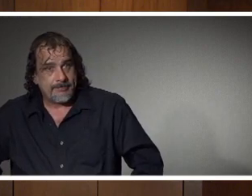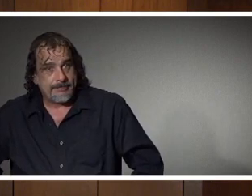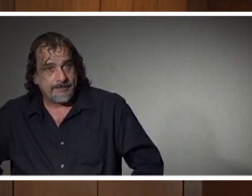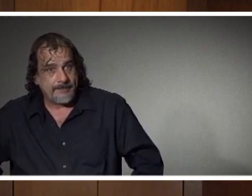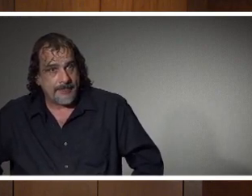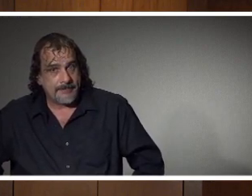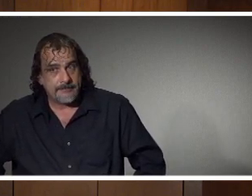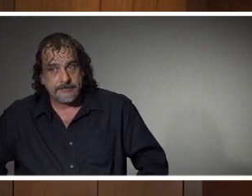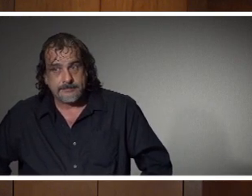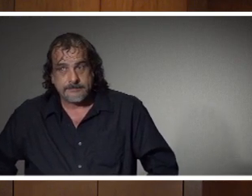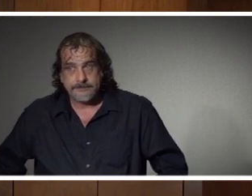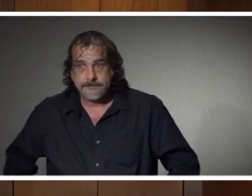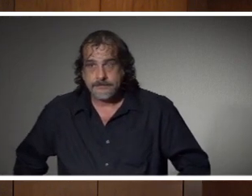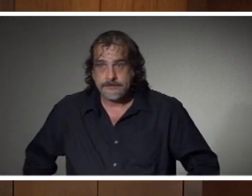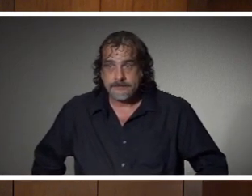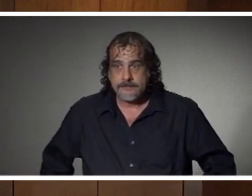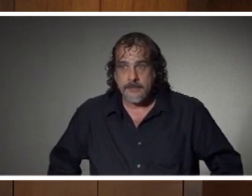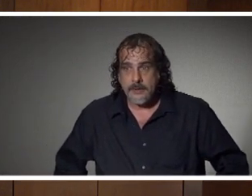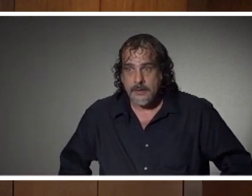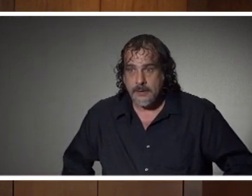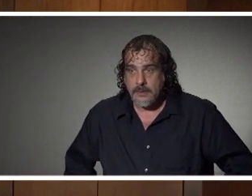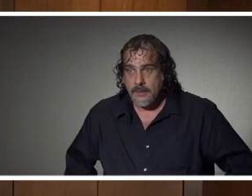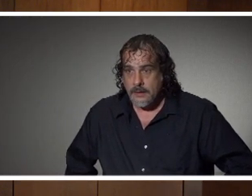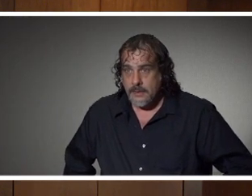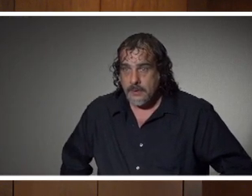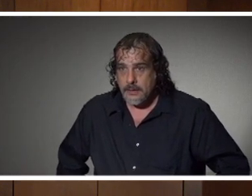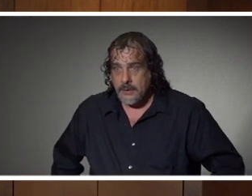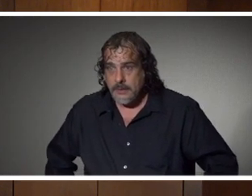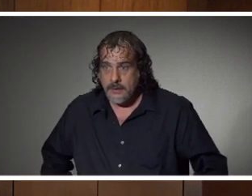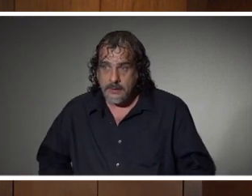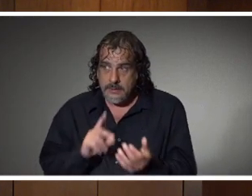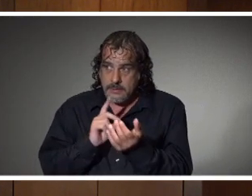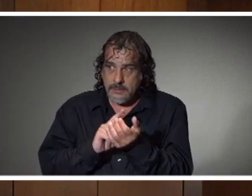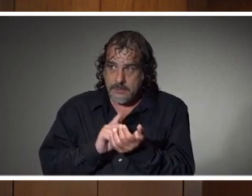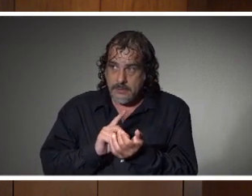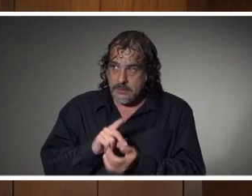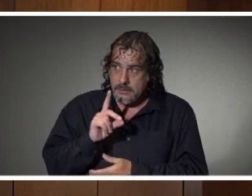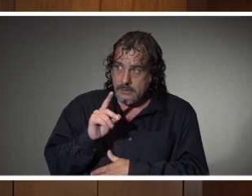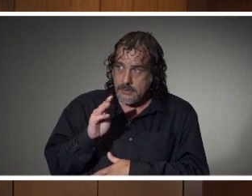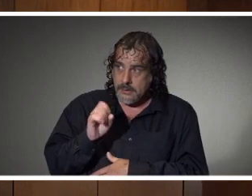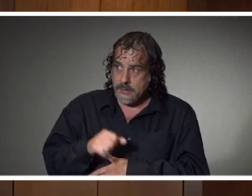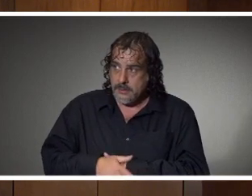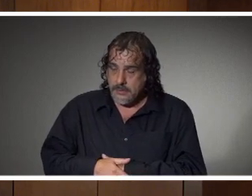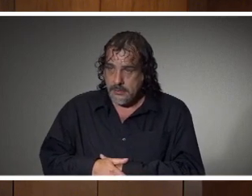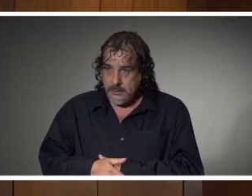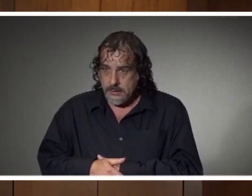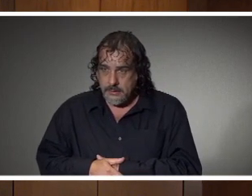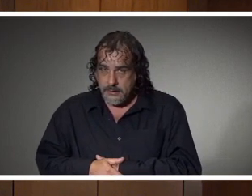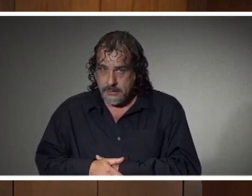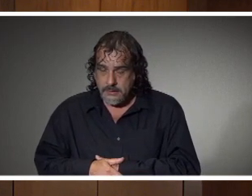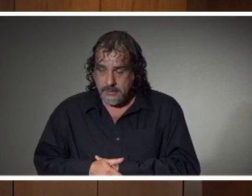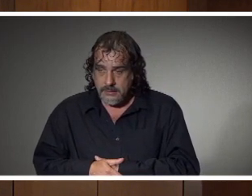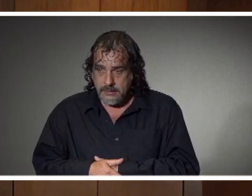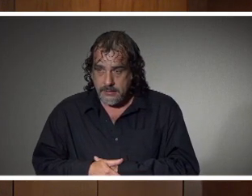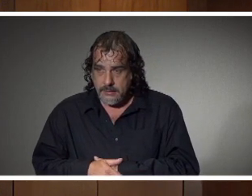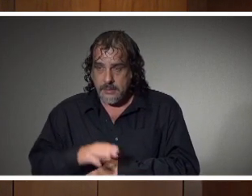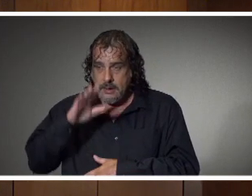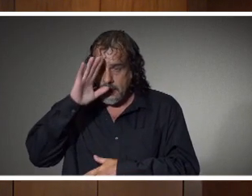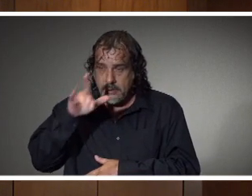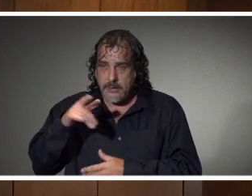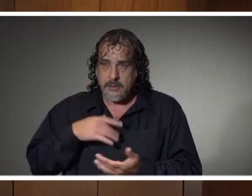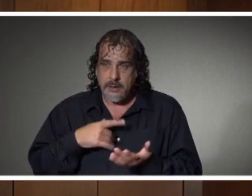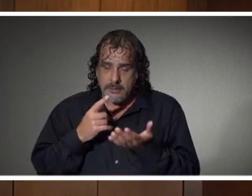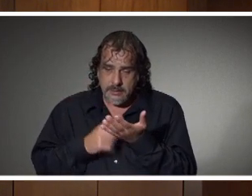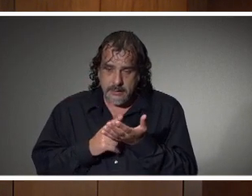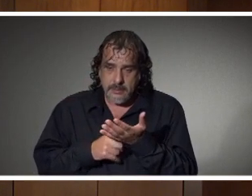good? One more, Governor. CJ? Well, actually, for Dr. Dobbs. And again, I know you guys talk a lot on